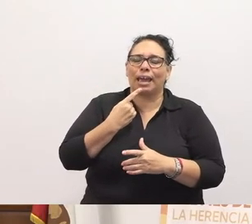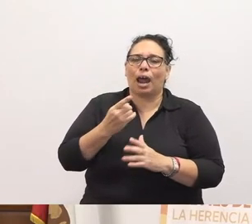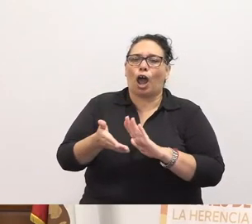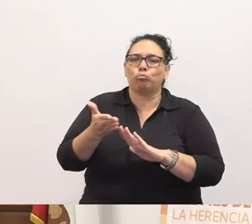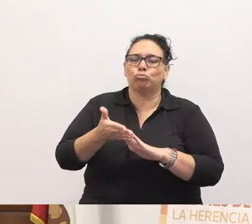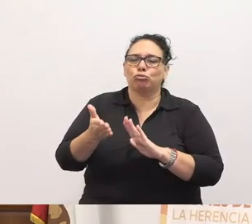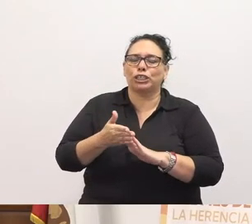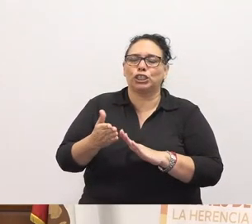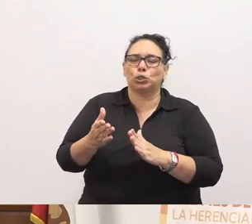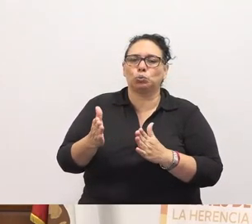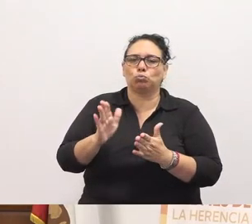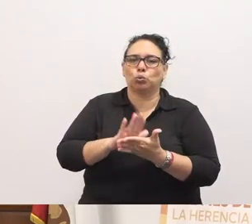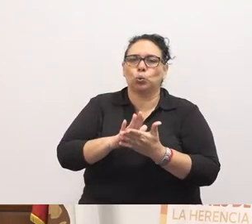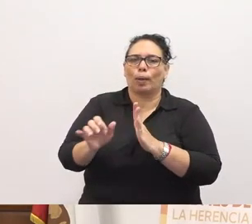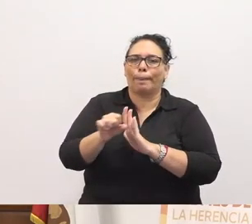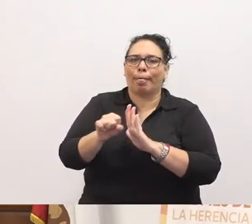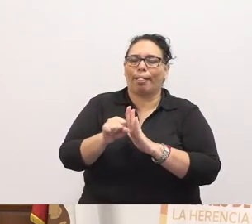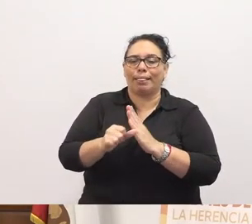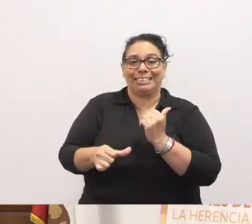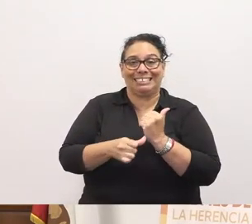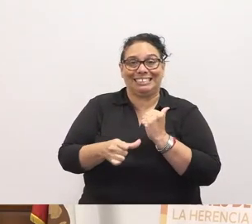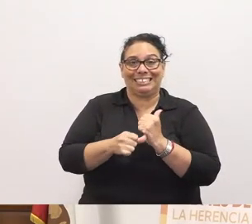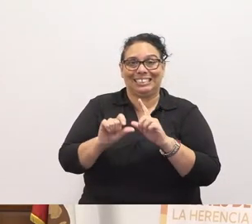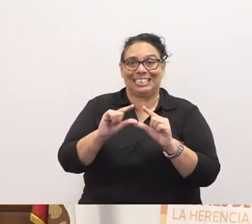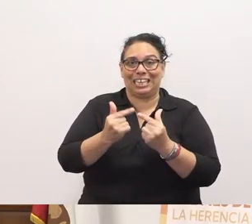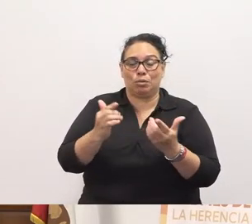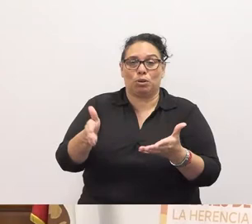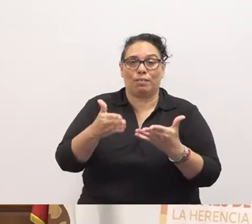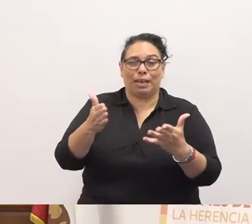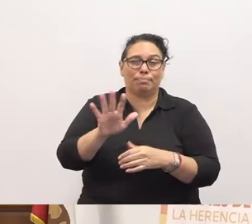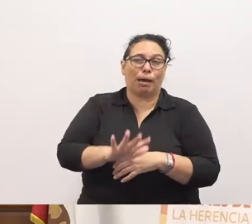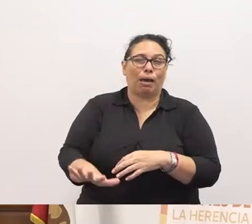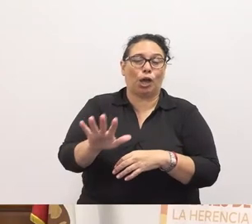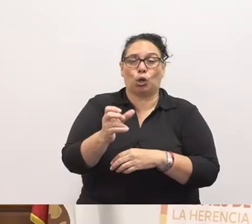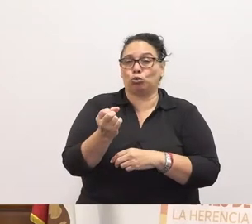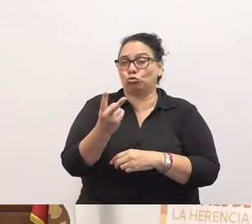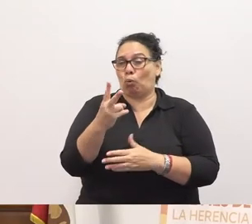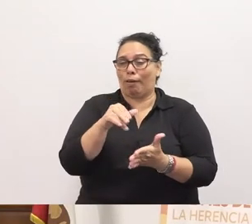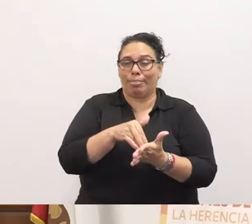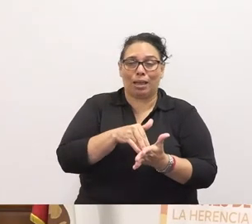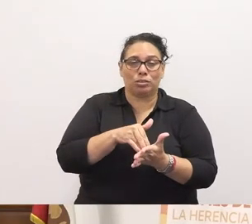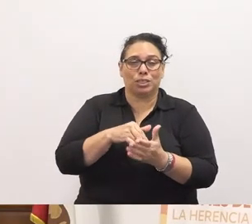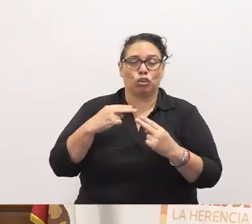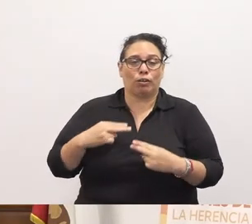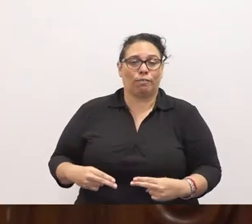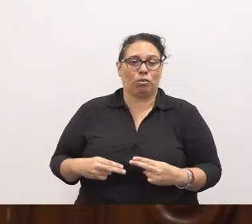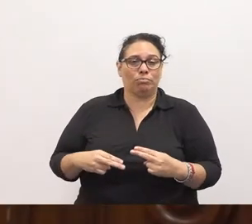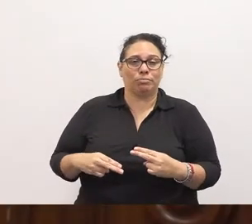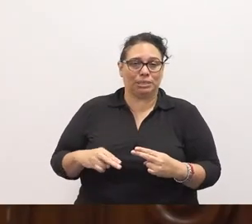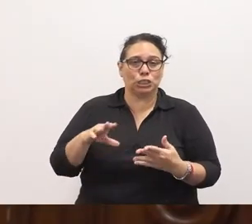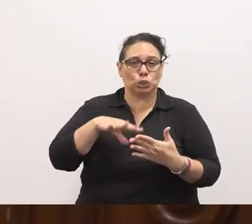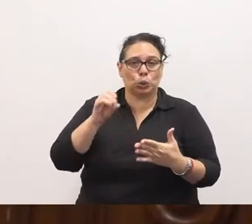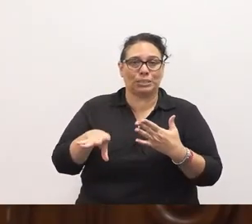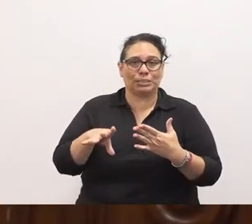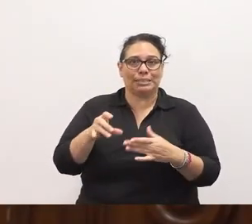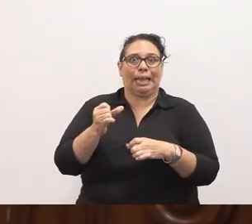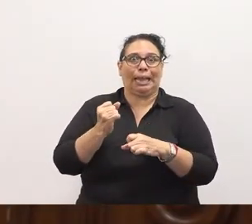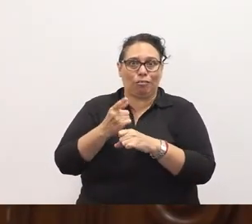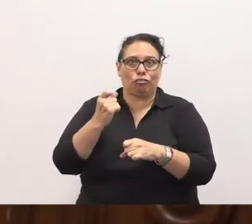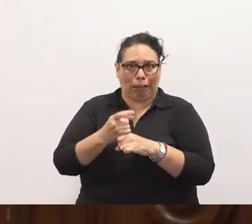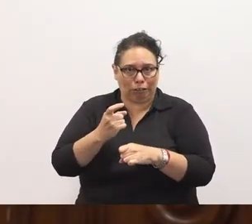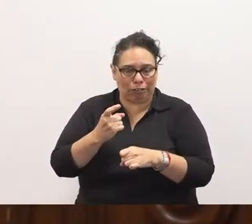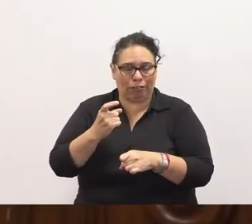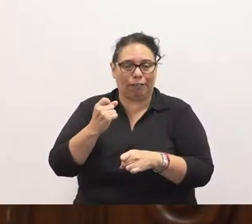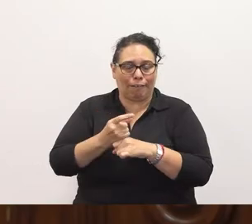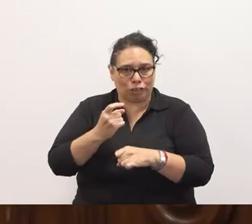The Assistance League provides approximately 12,000 uniforms to our students each and every year, each